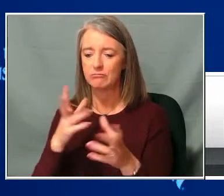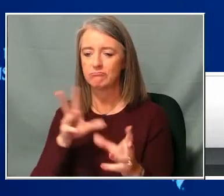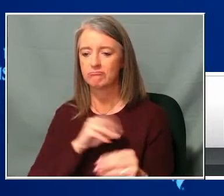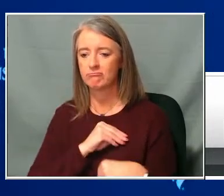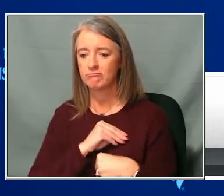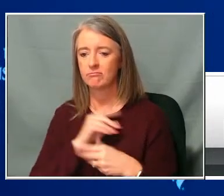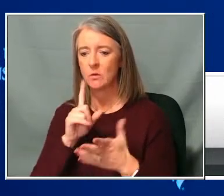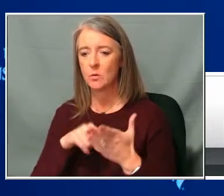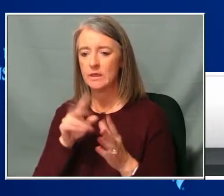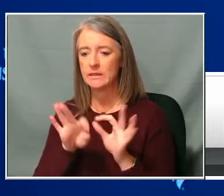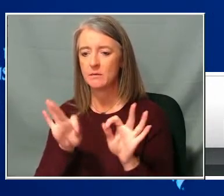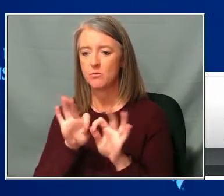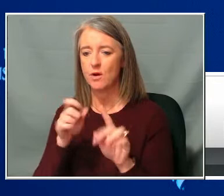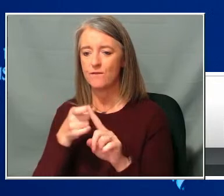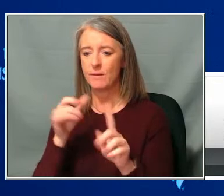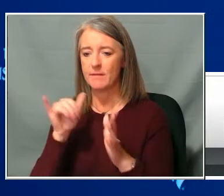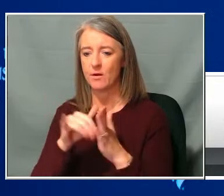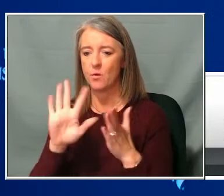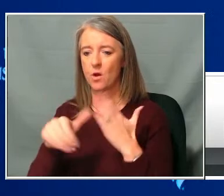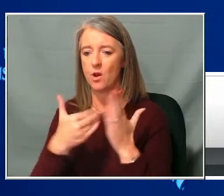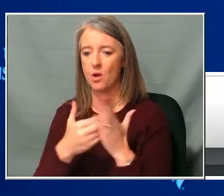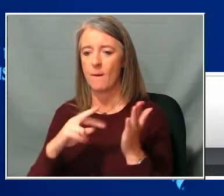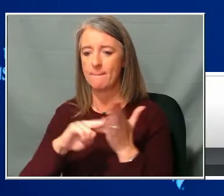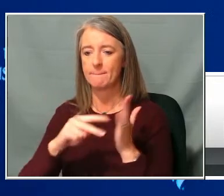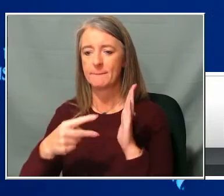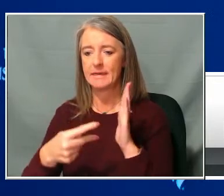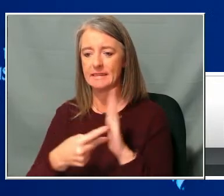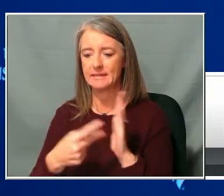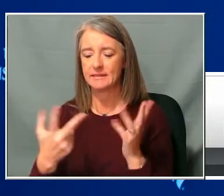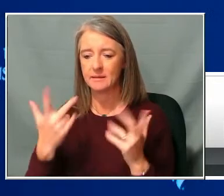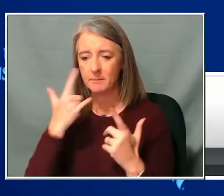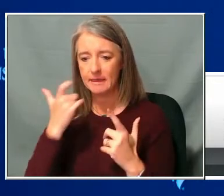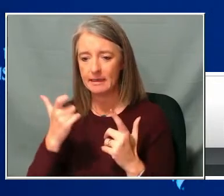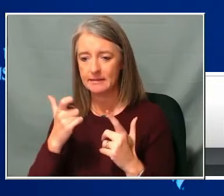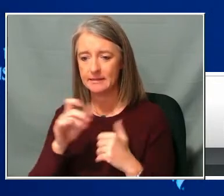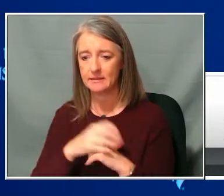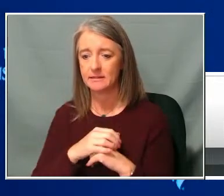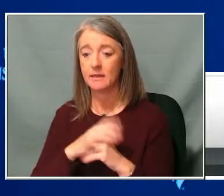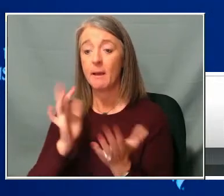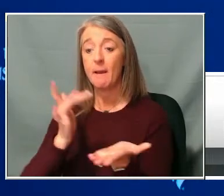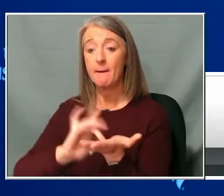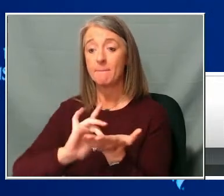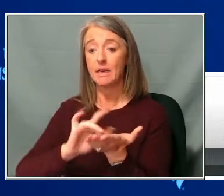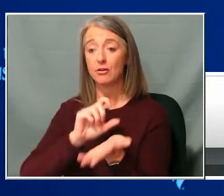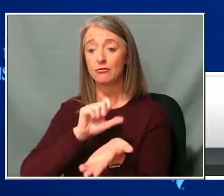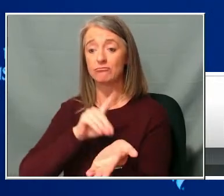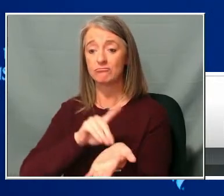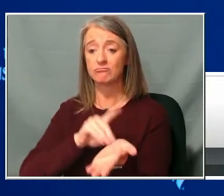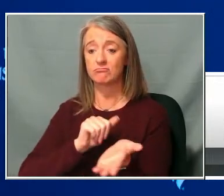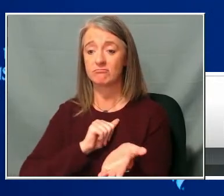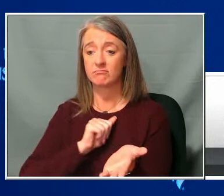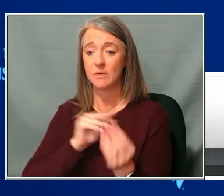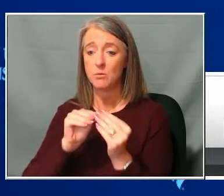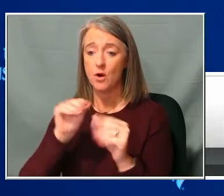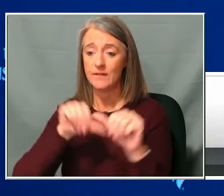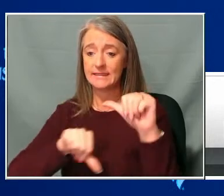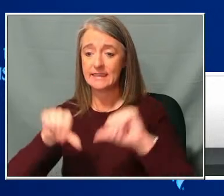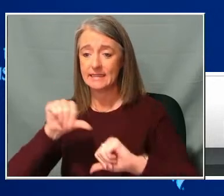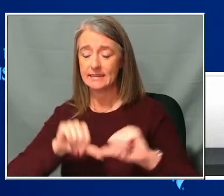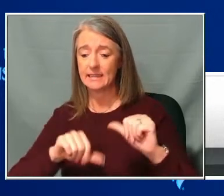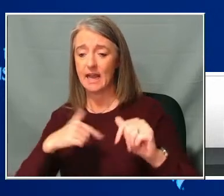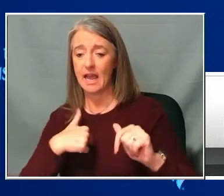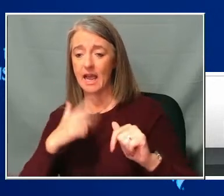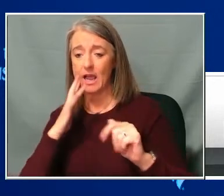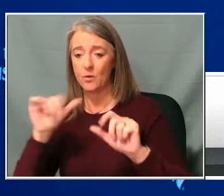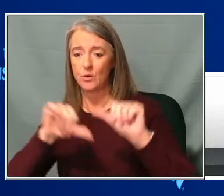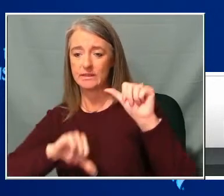important from this and what this all means. You know, being a medical professional, being more of a scientist, I'm going to take the